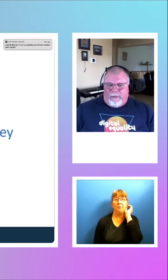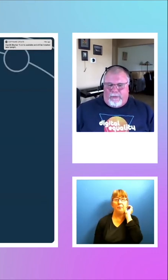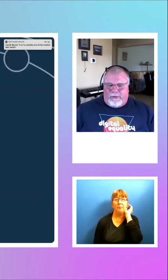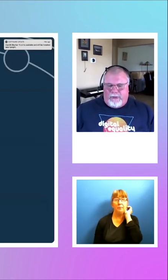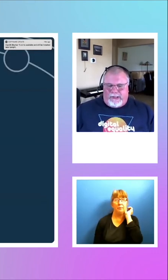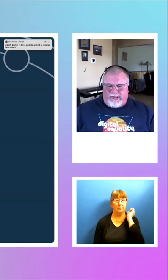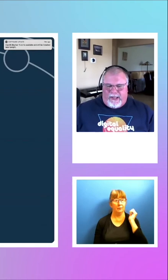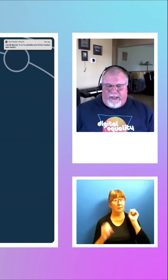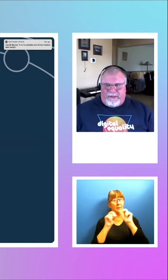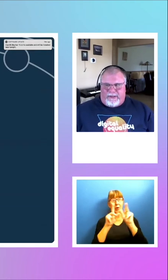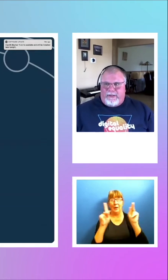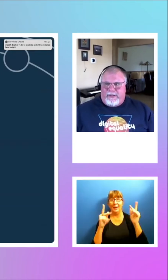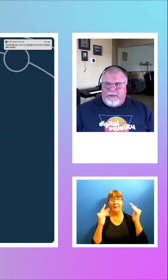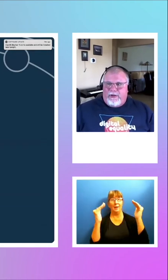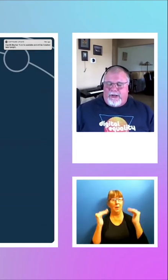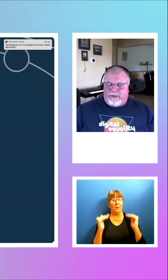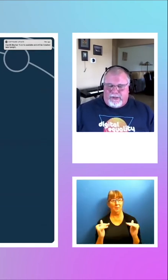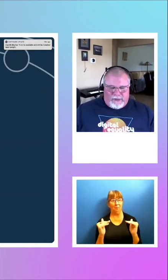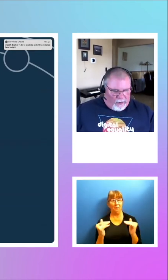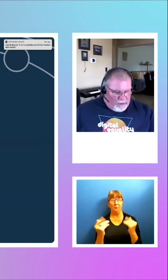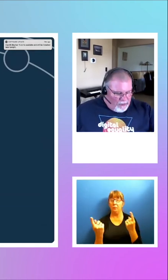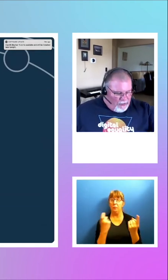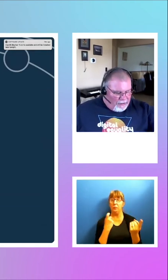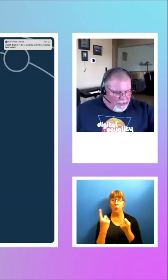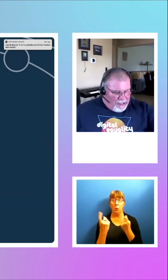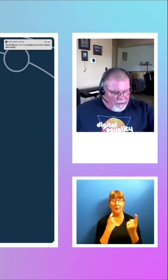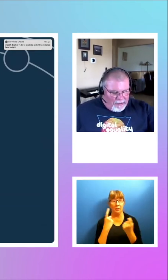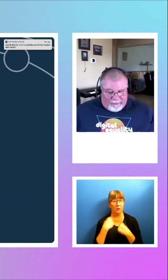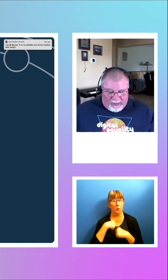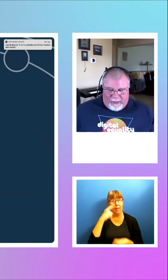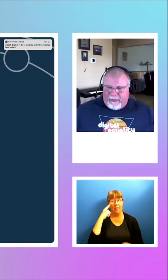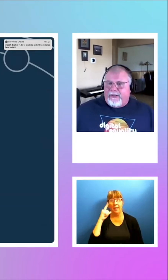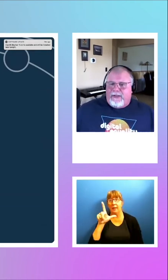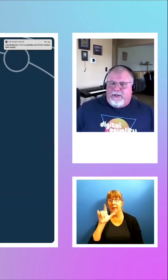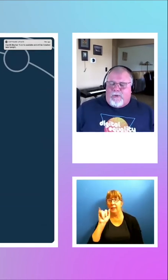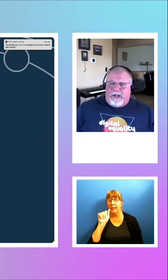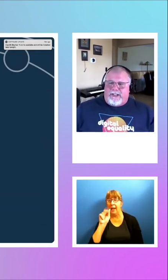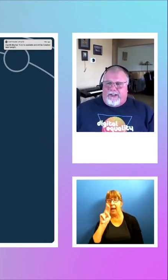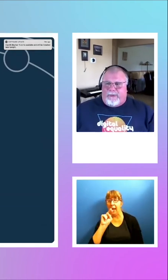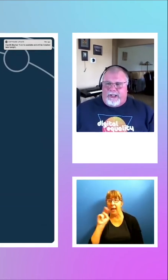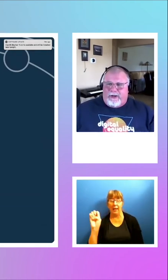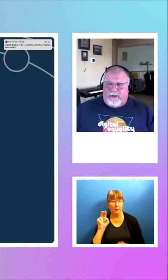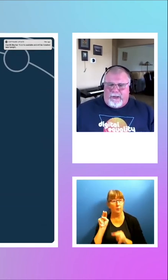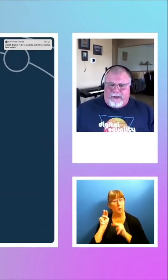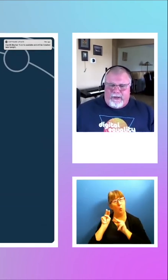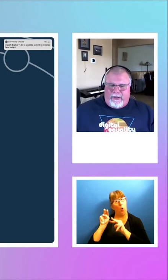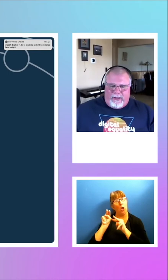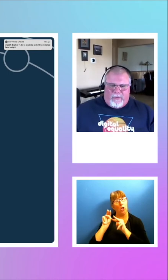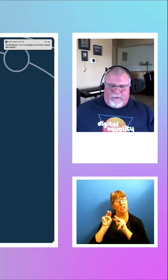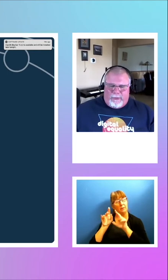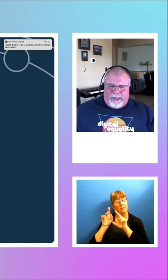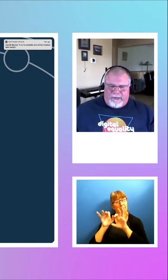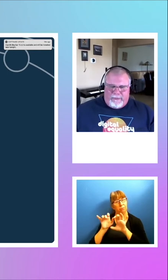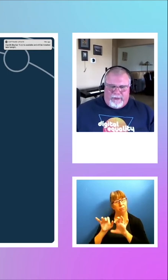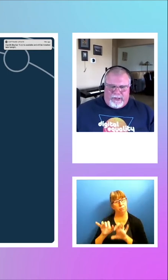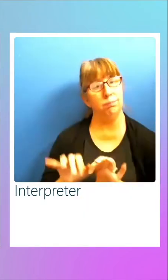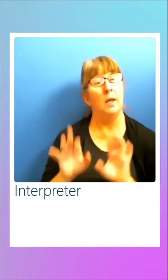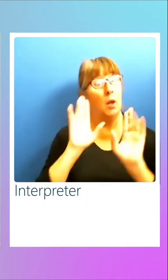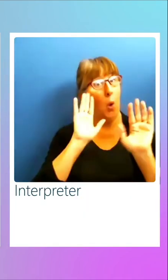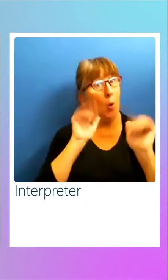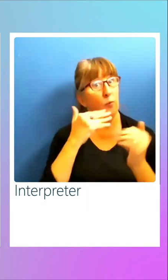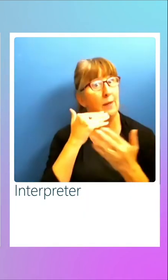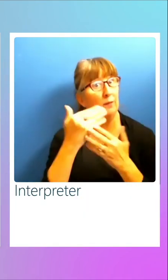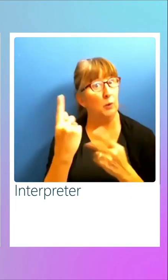All right. Well, this brings us down to questions. So I think Leanne has been watching as we go. And hopefully we got some good